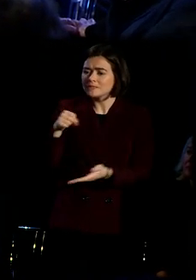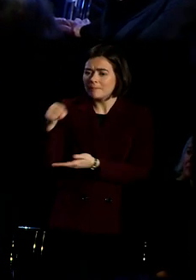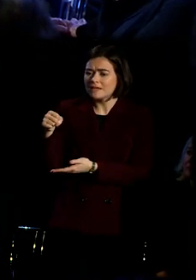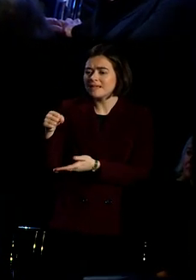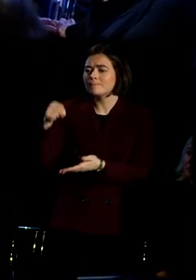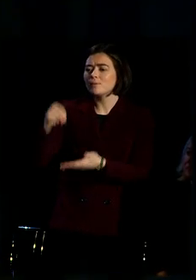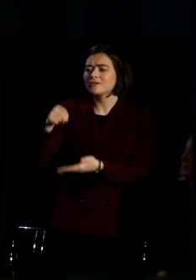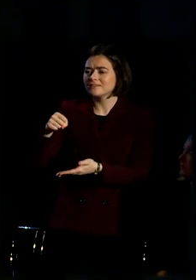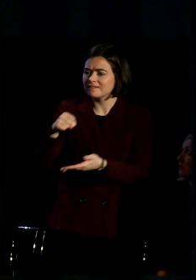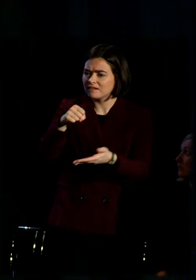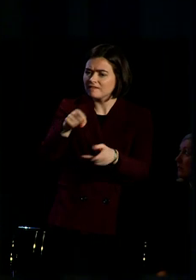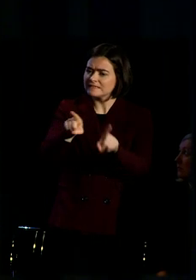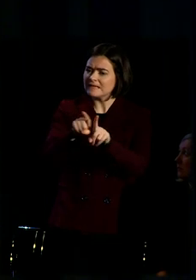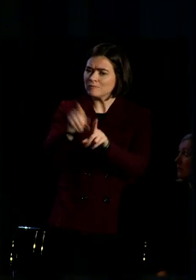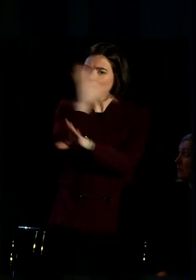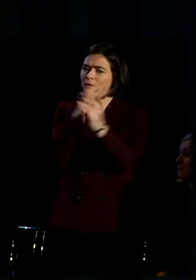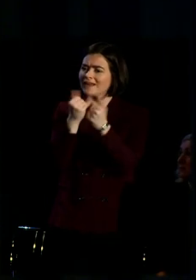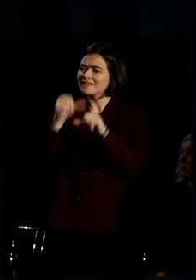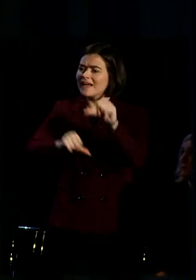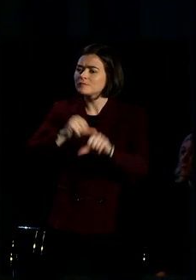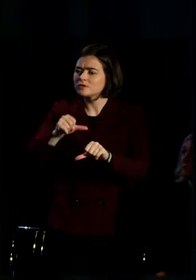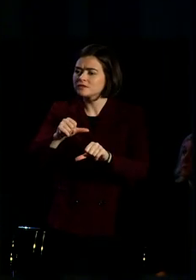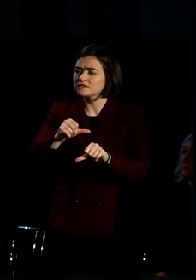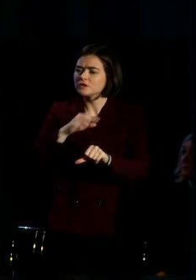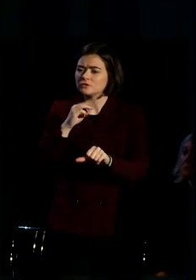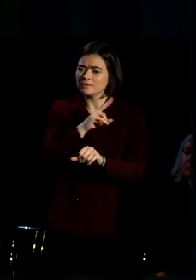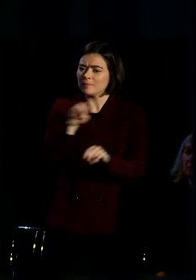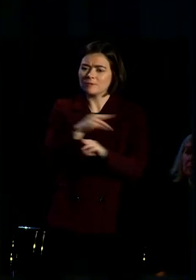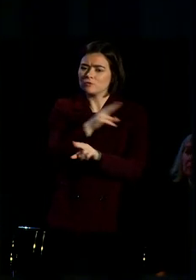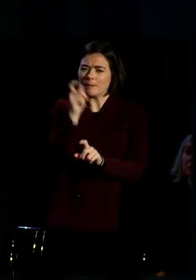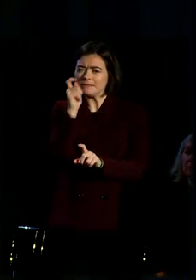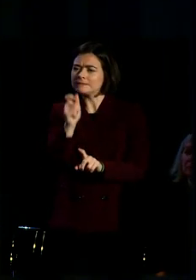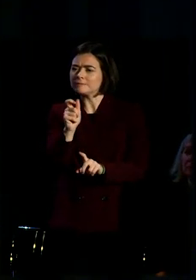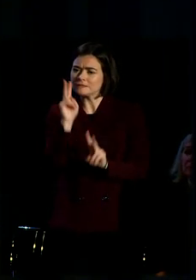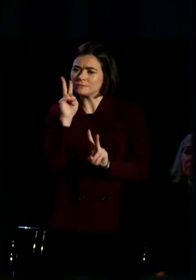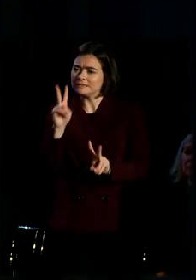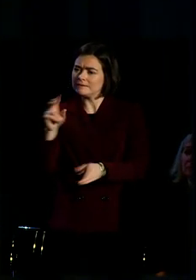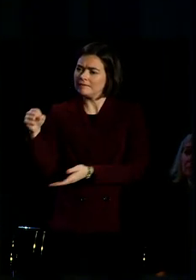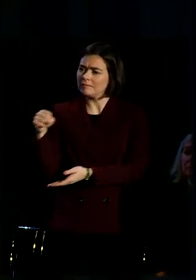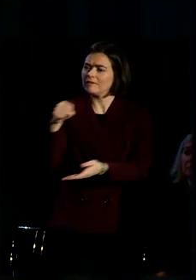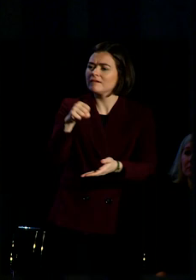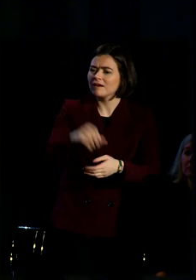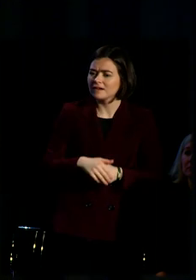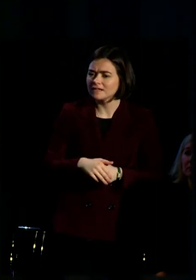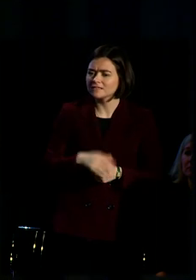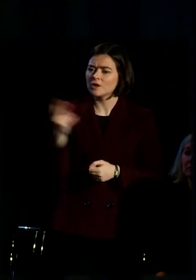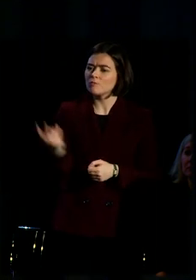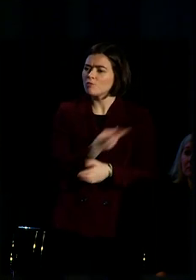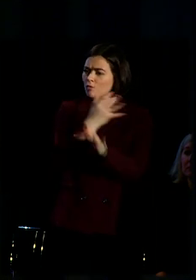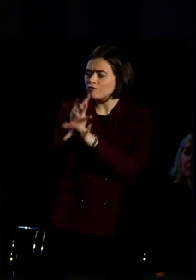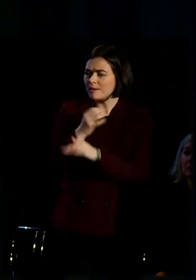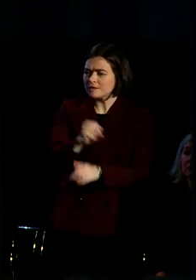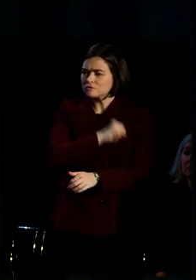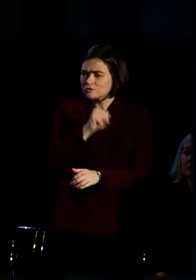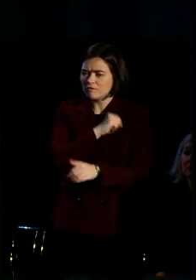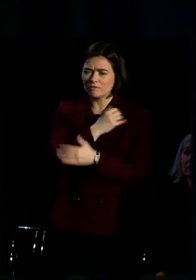fed the animals, so as not to arouse suspicion. Both families suffered much